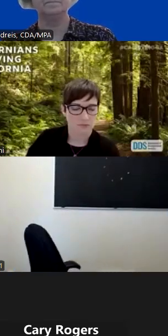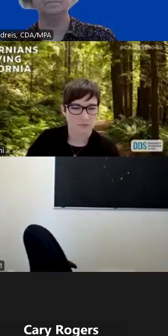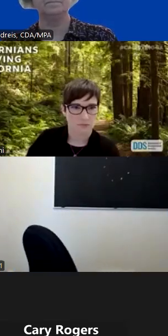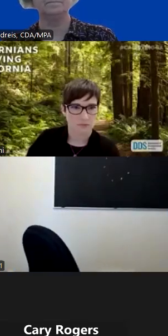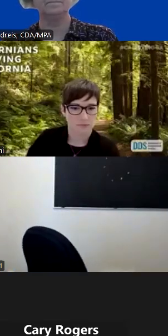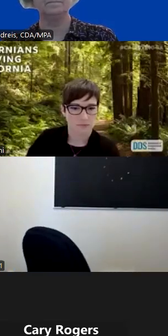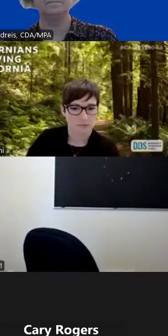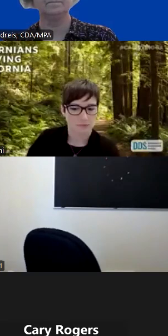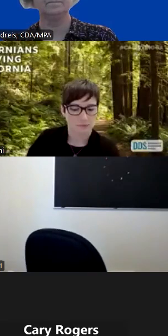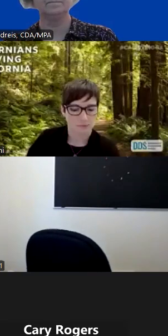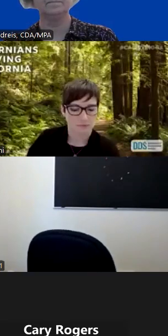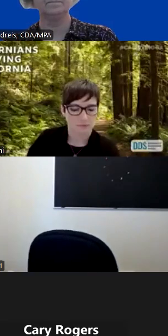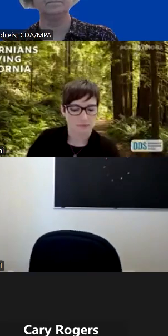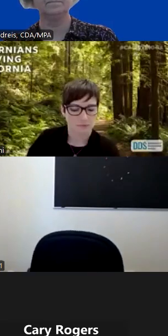the